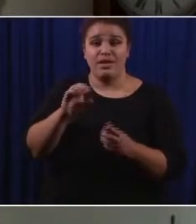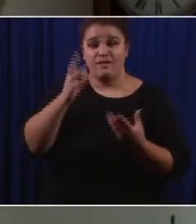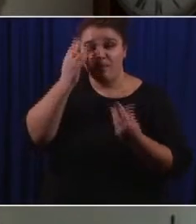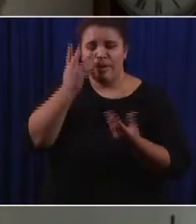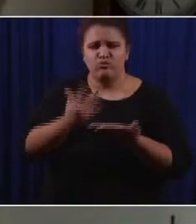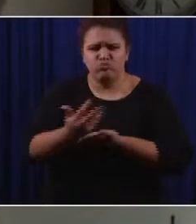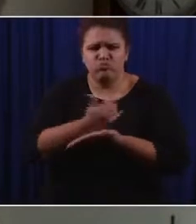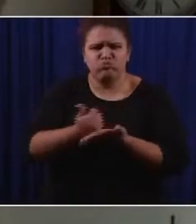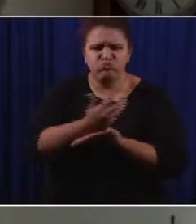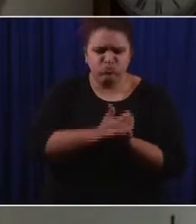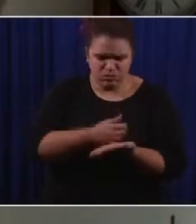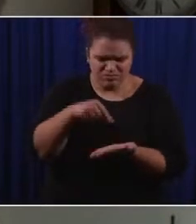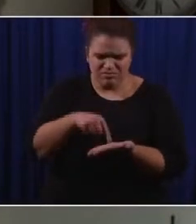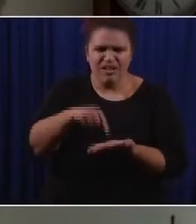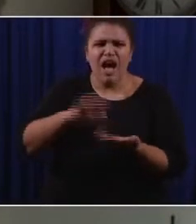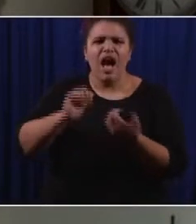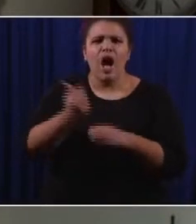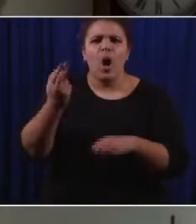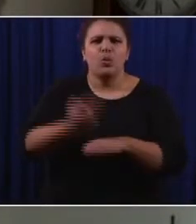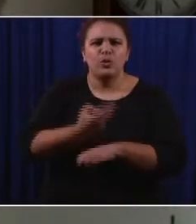can do today,